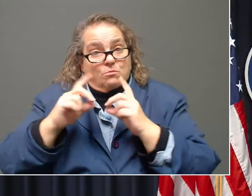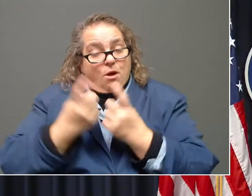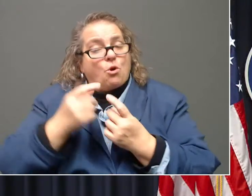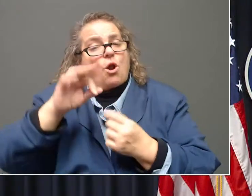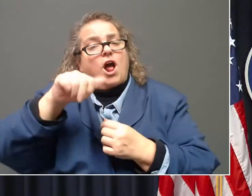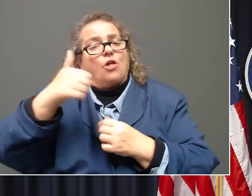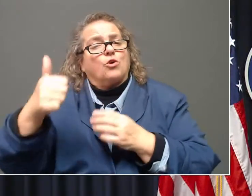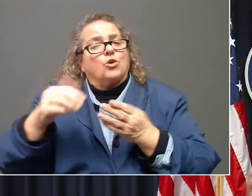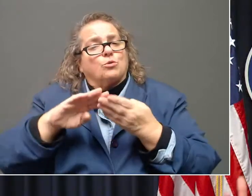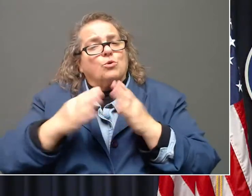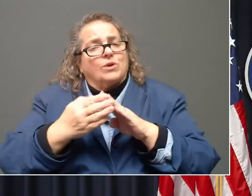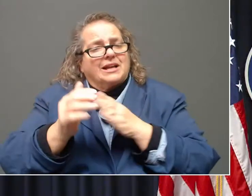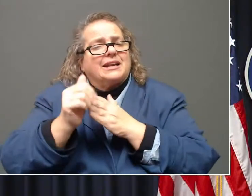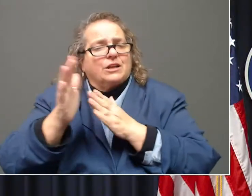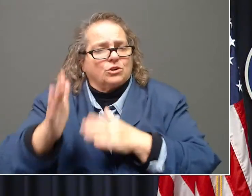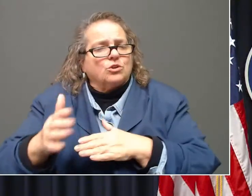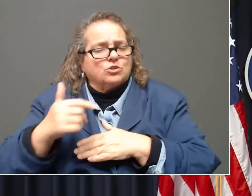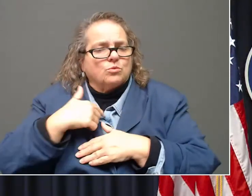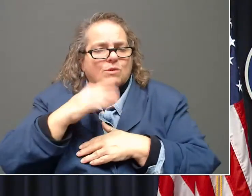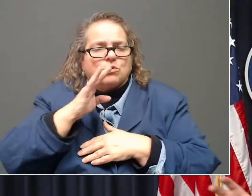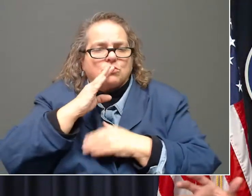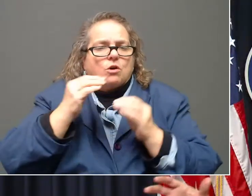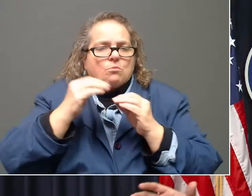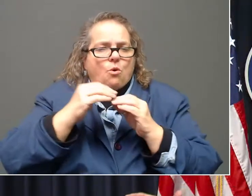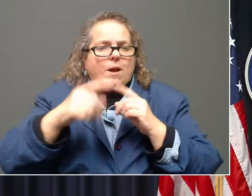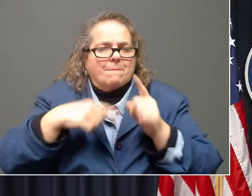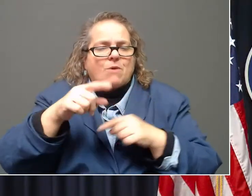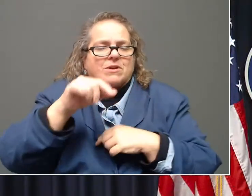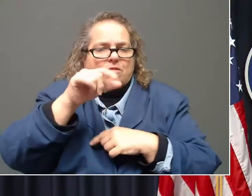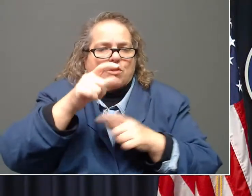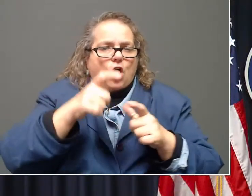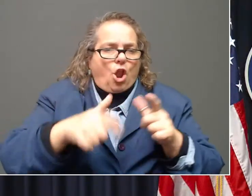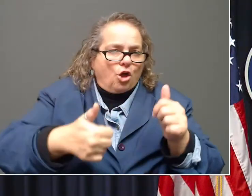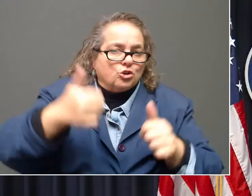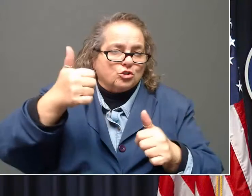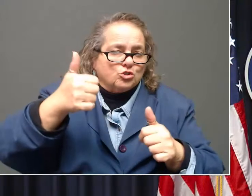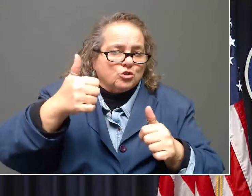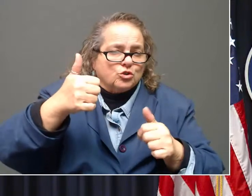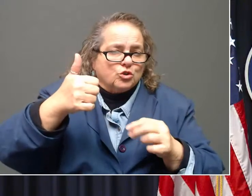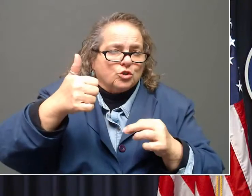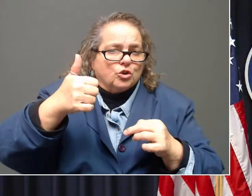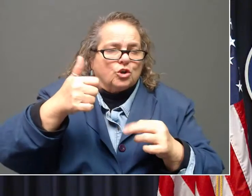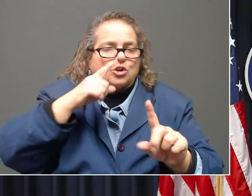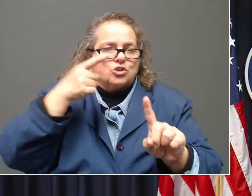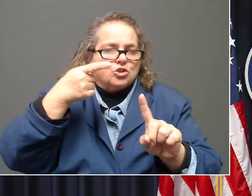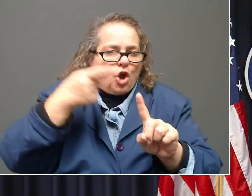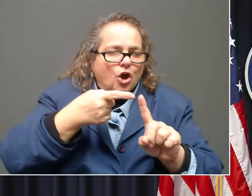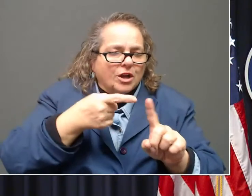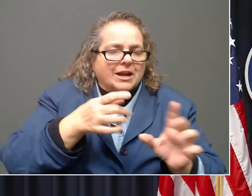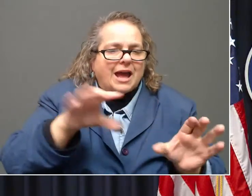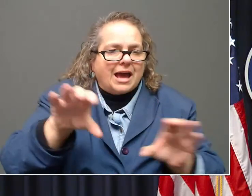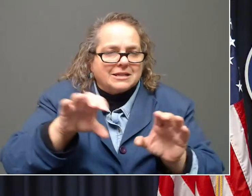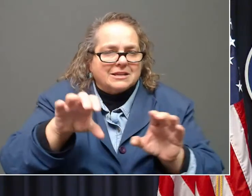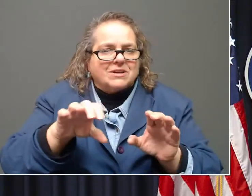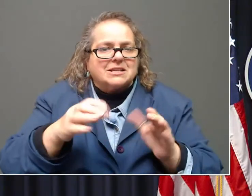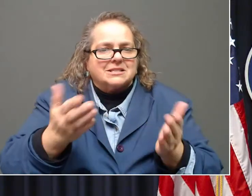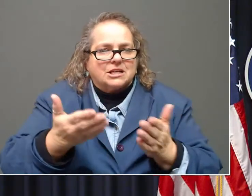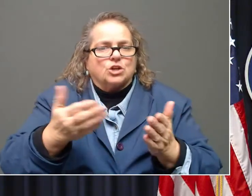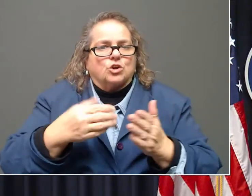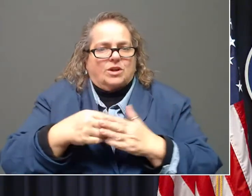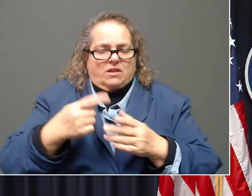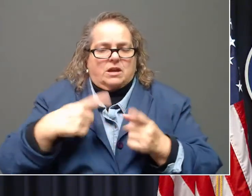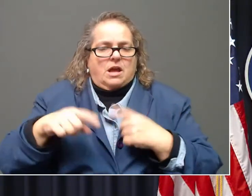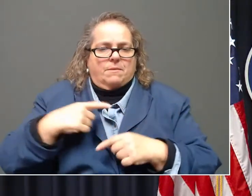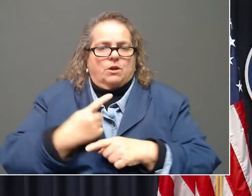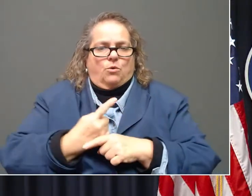and where they can offer so much in protecting people that need it, and we all need it, but also getting us